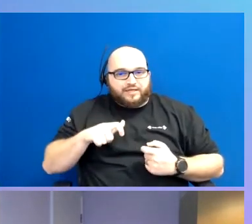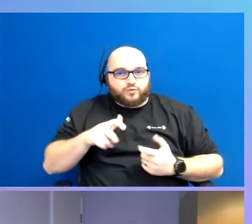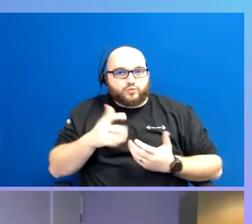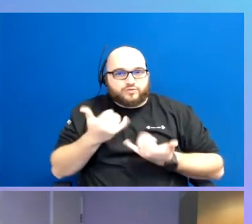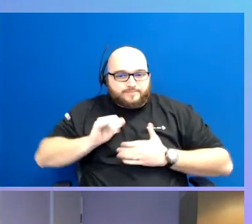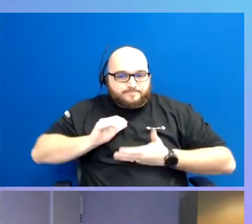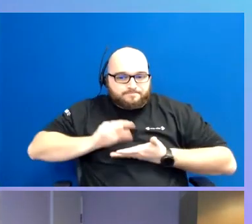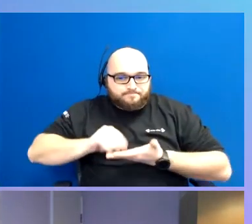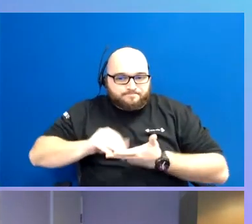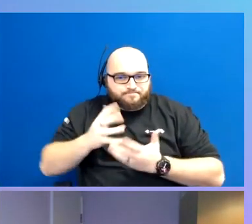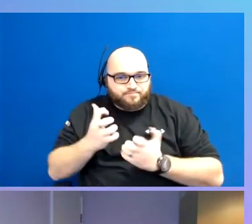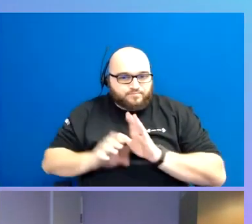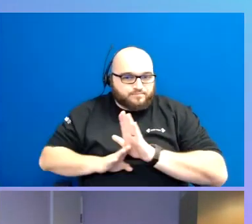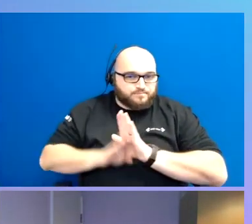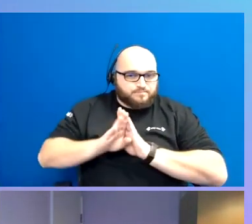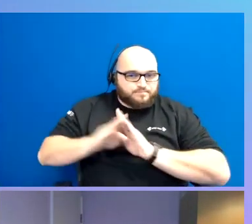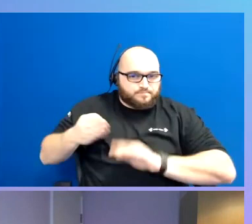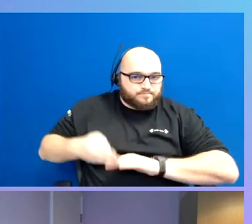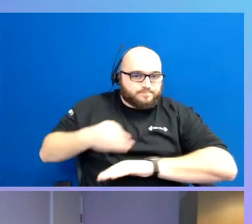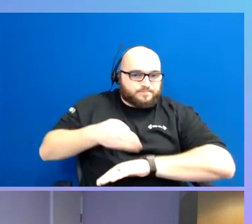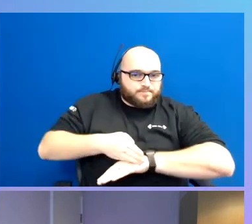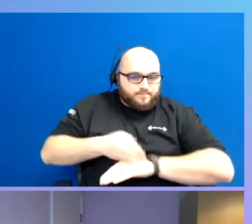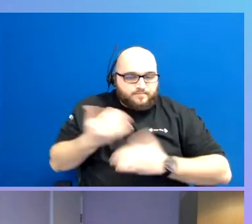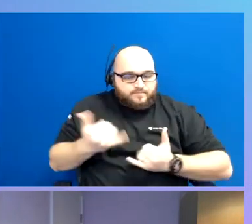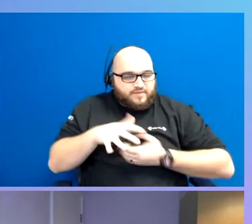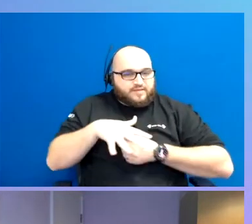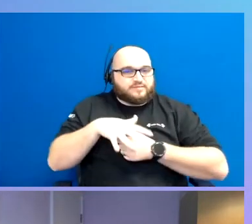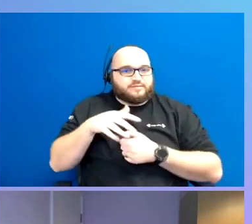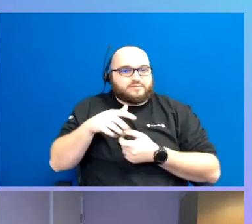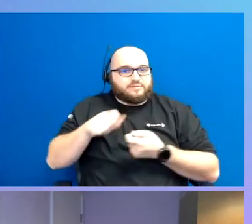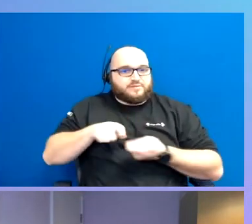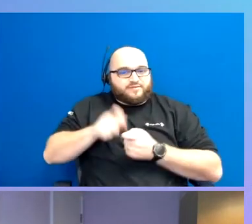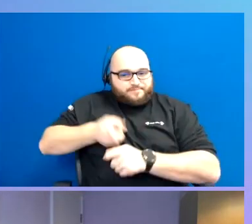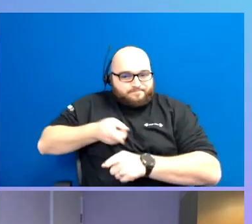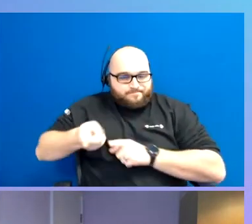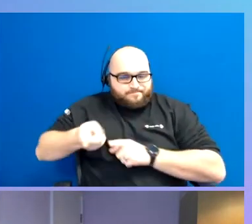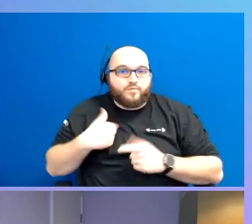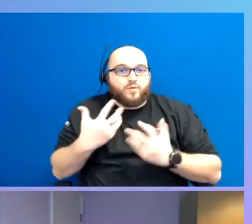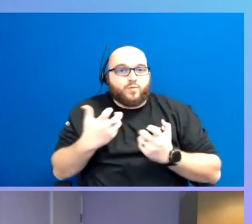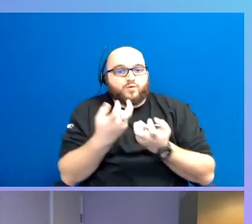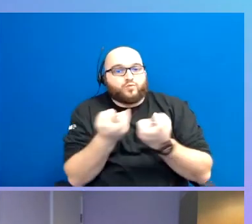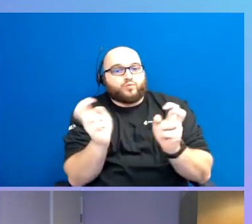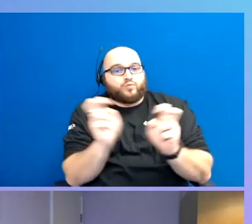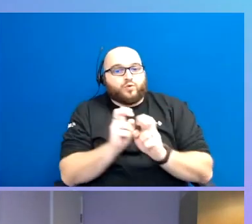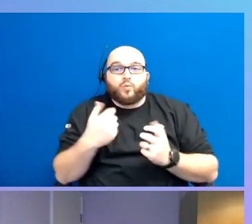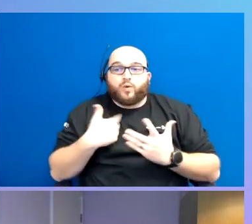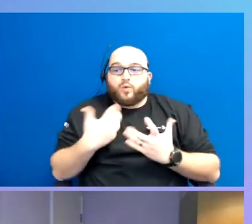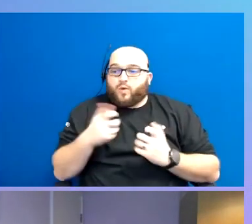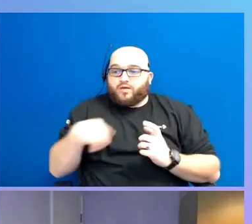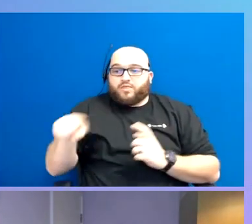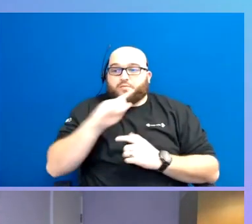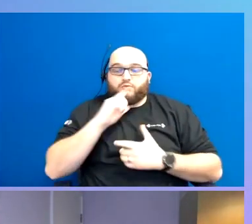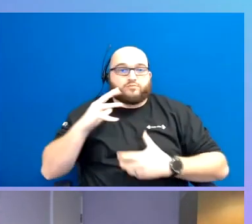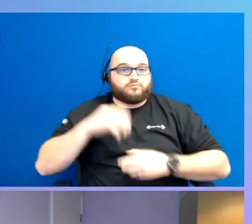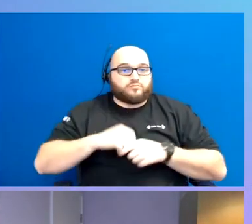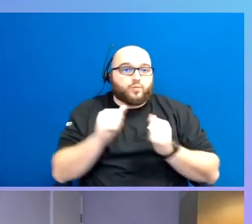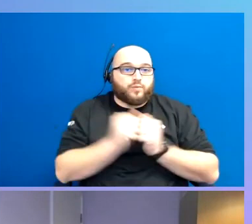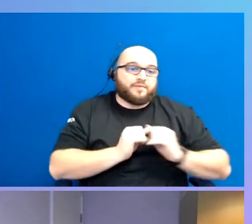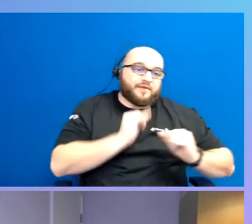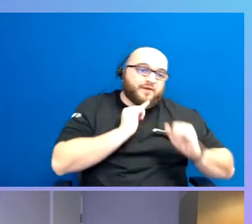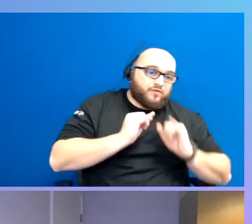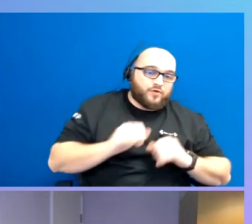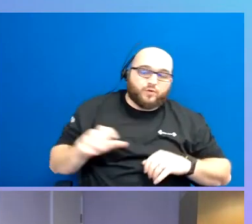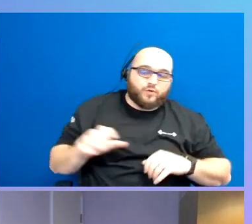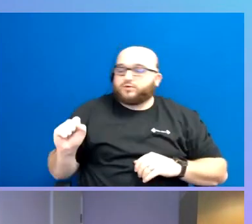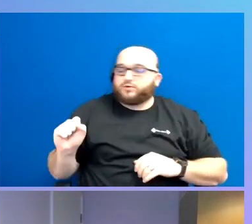and improve in this area. And so what we're hoping to do by this panel is regularly involve our clients in interviews and surveys